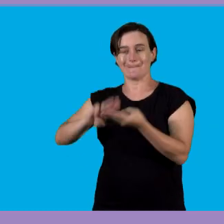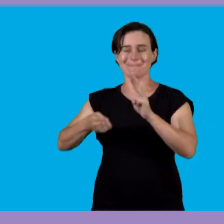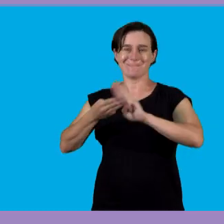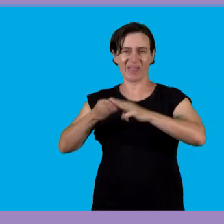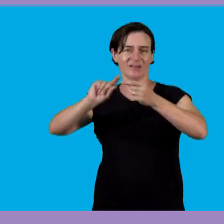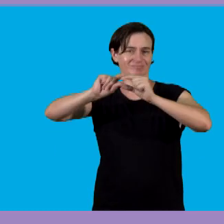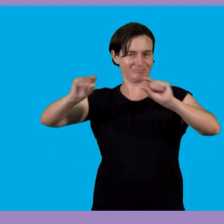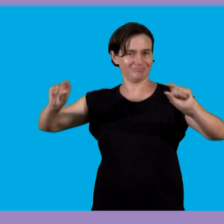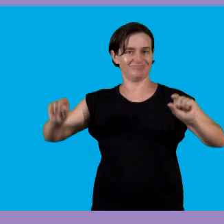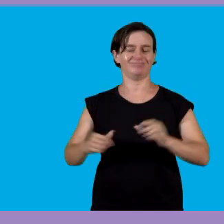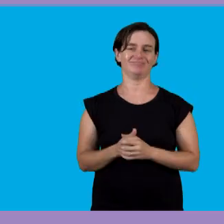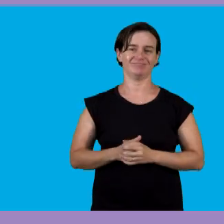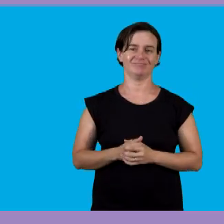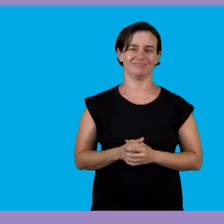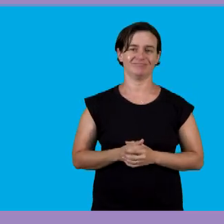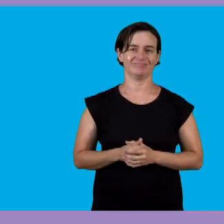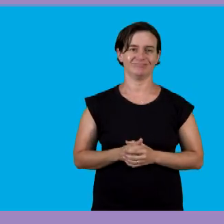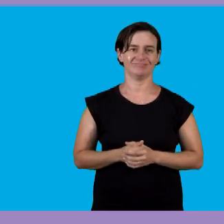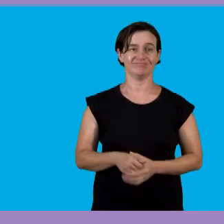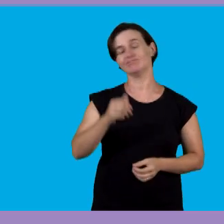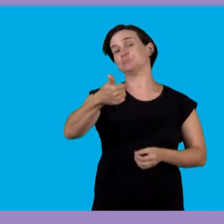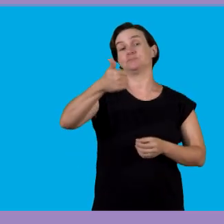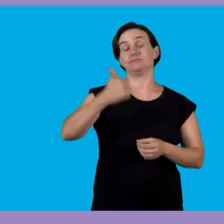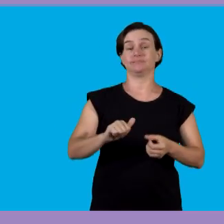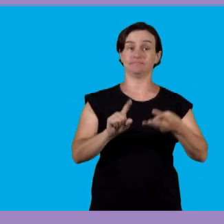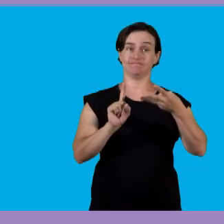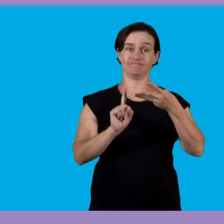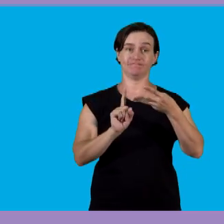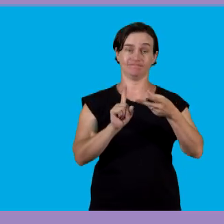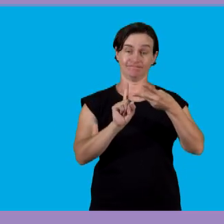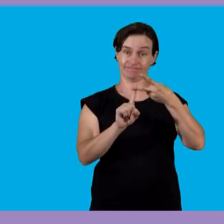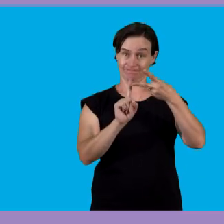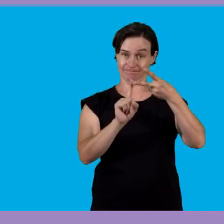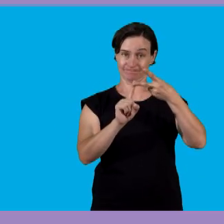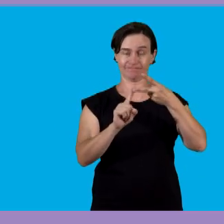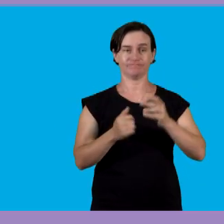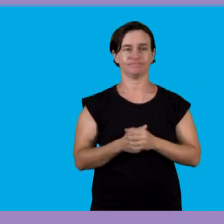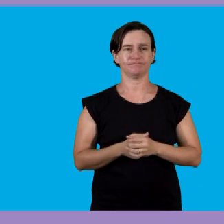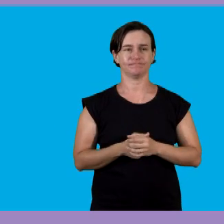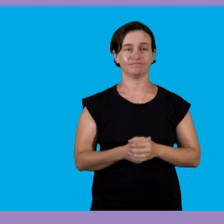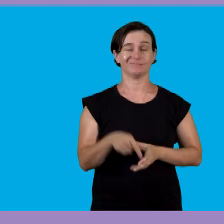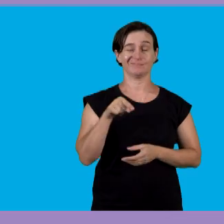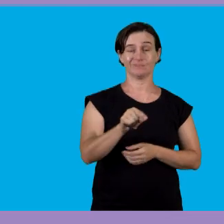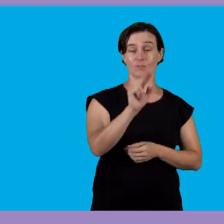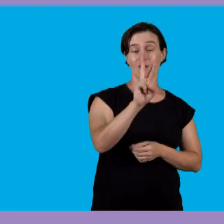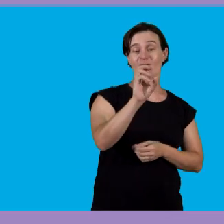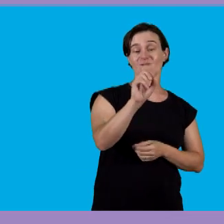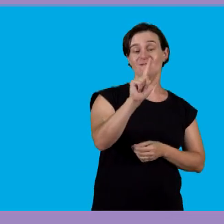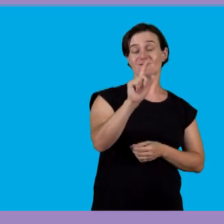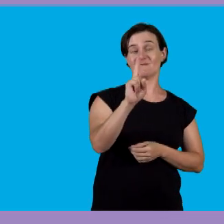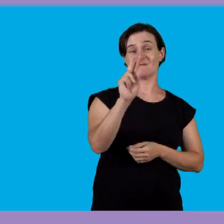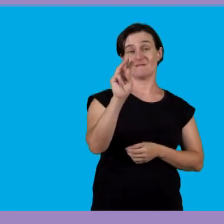algebraic rule. Let's look at the next one. It says there, the volume of